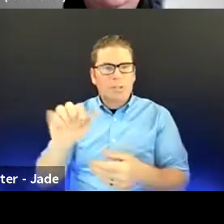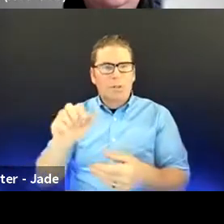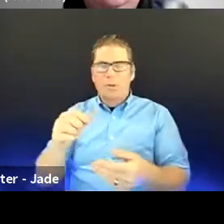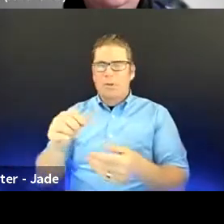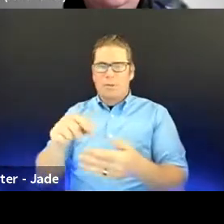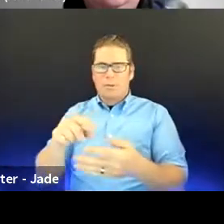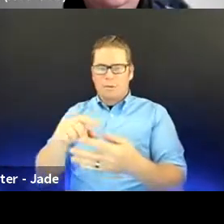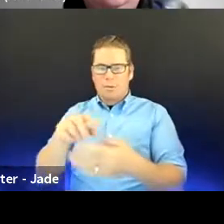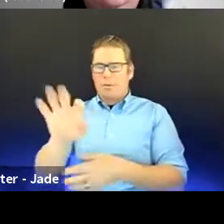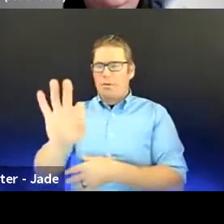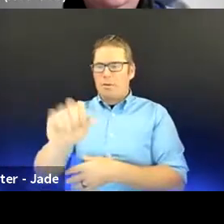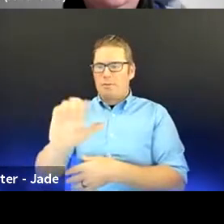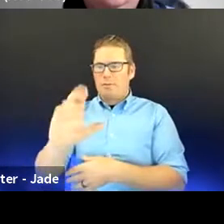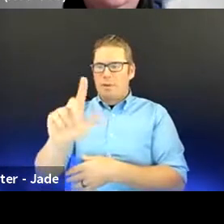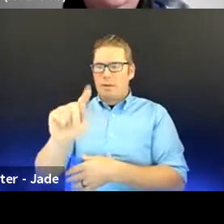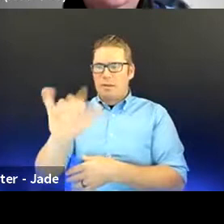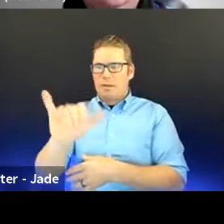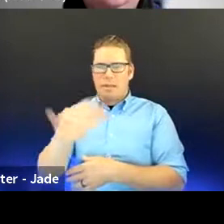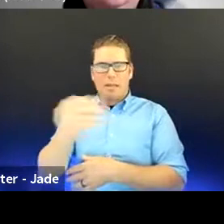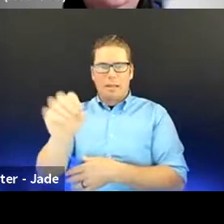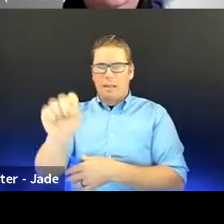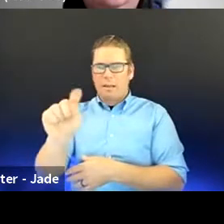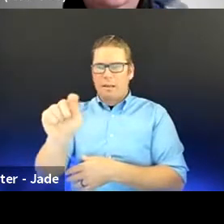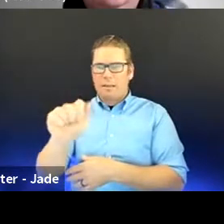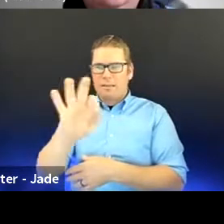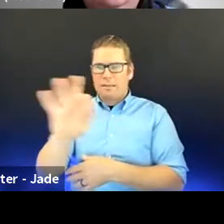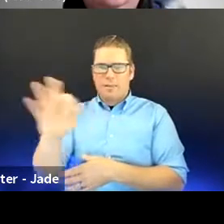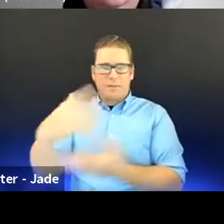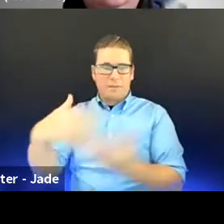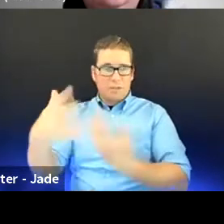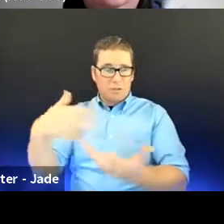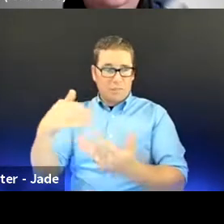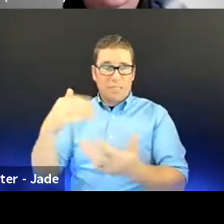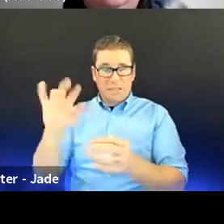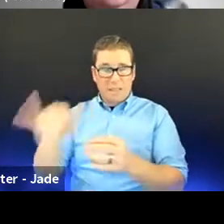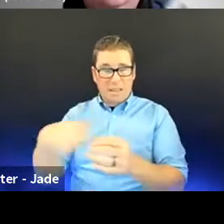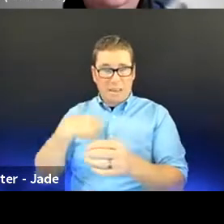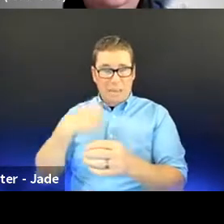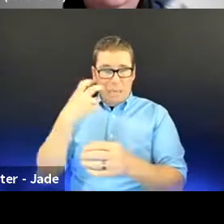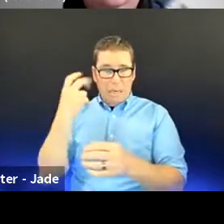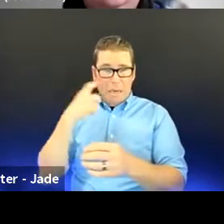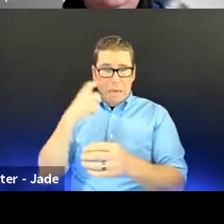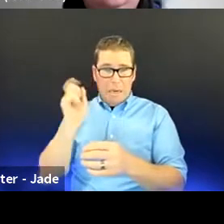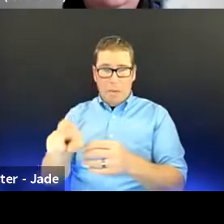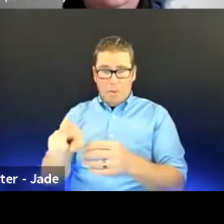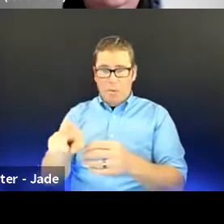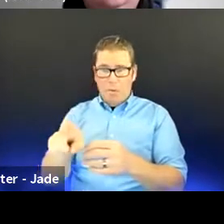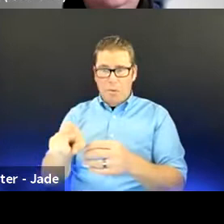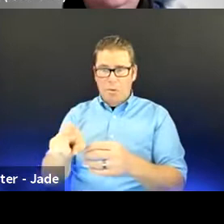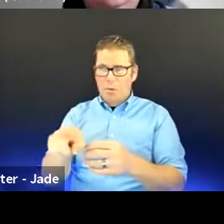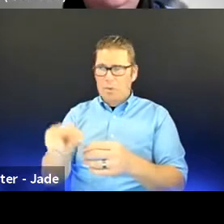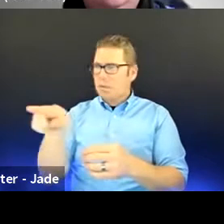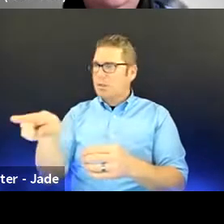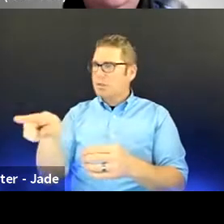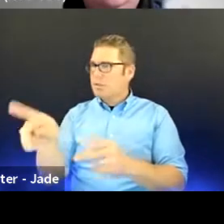I think it's important for me, at least what I noticed is that other like-minded people and feeding off those energies